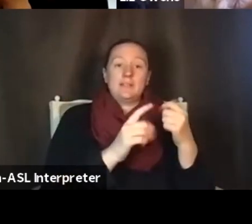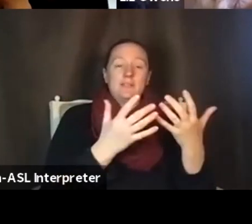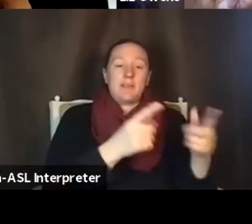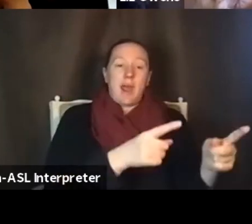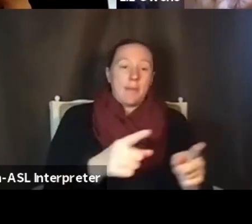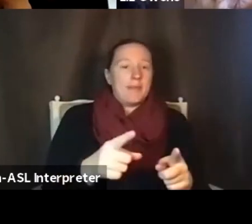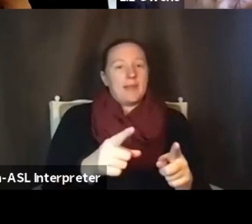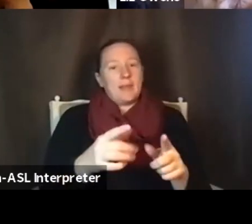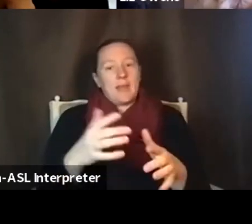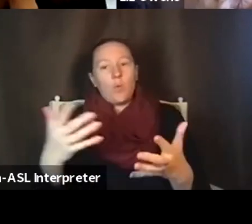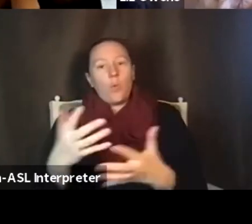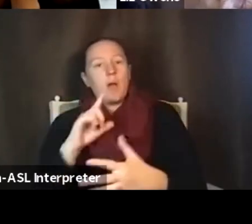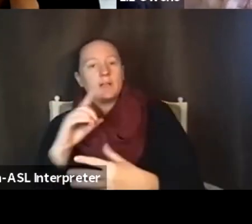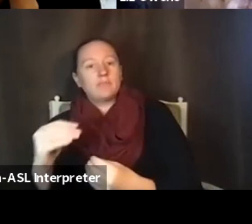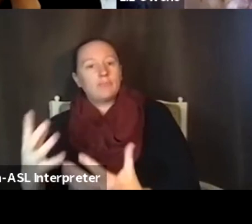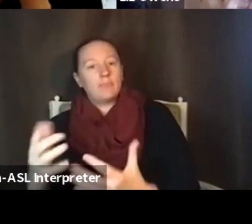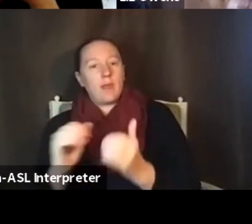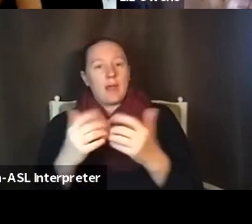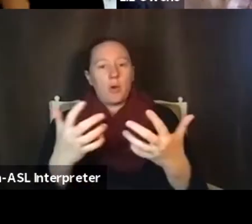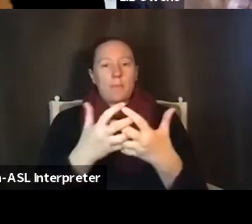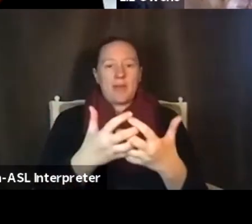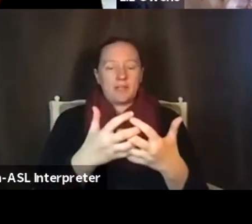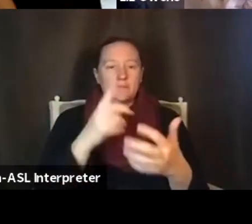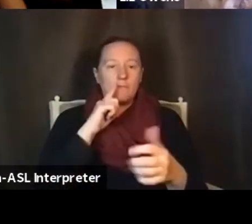right, at the community level across the state.